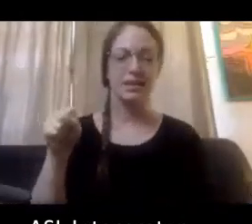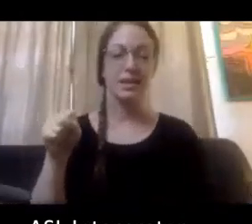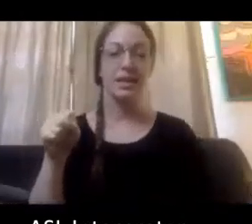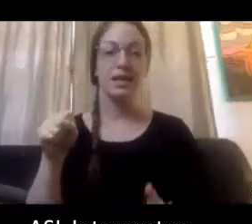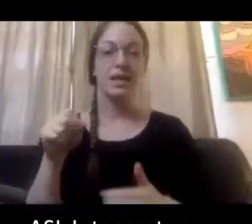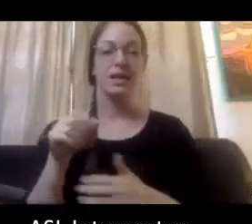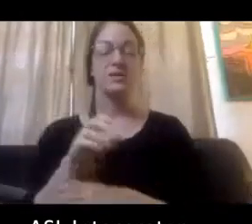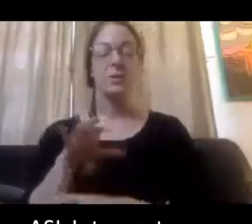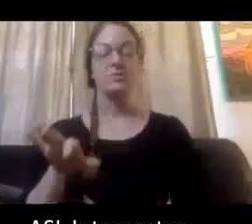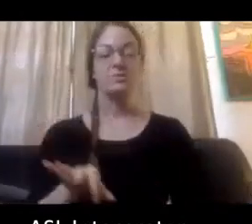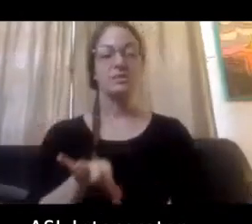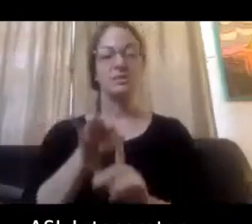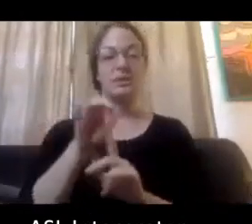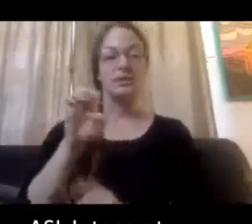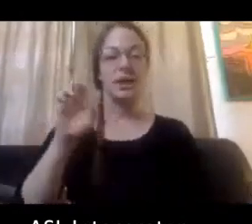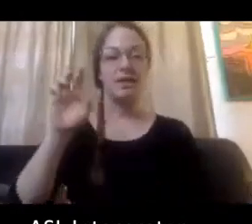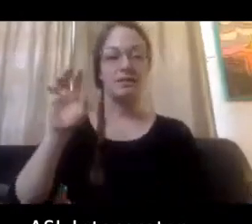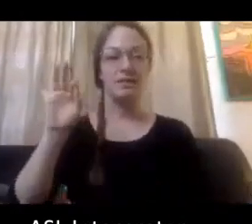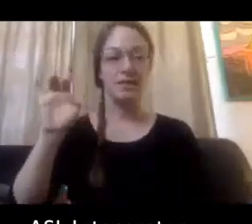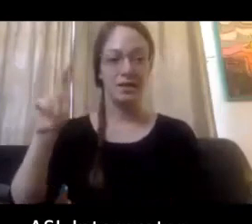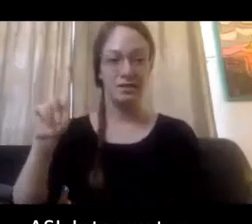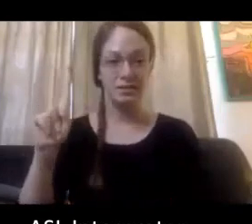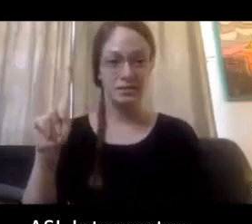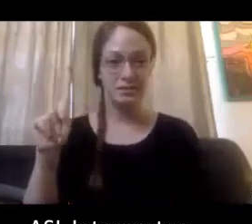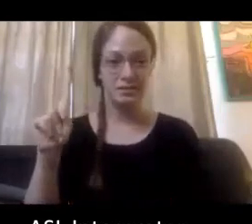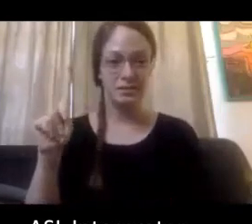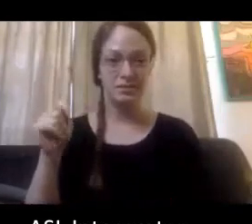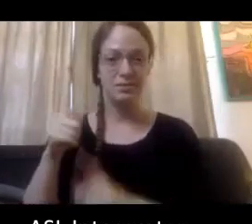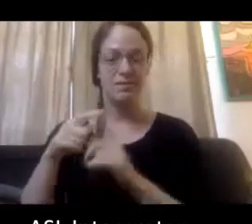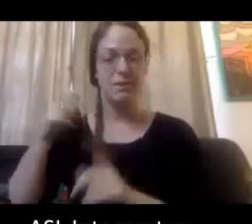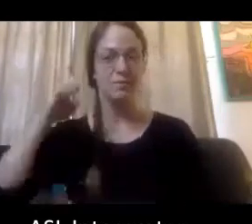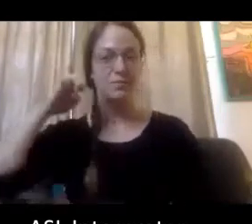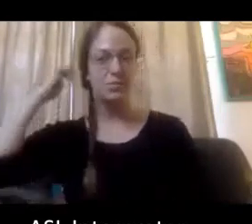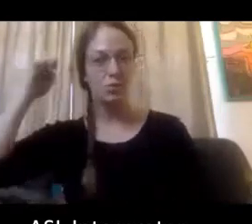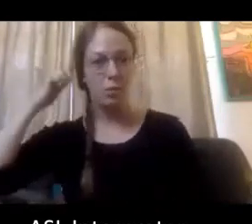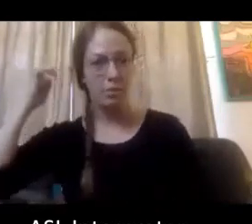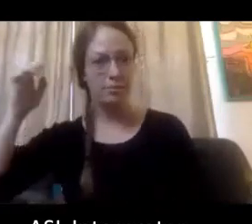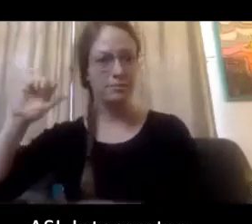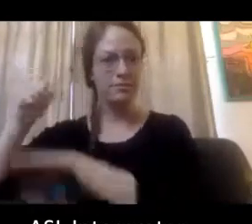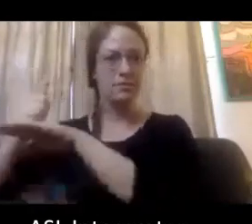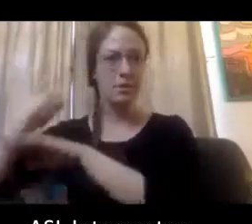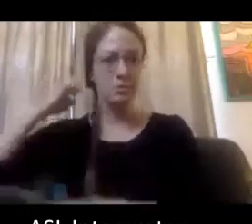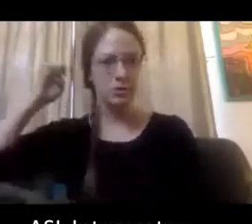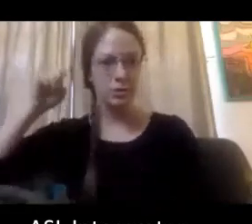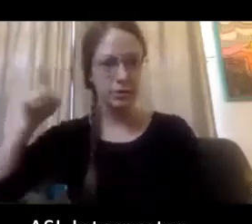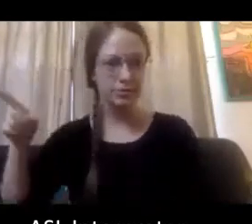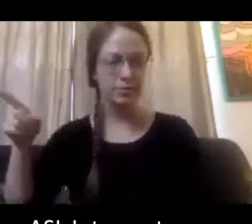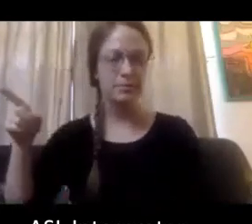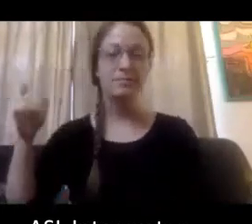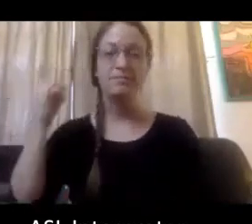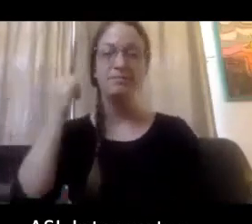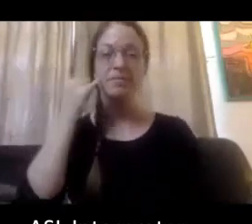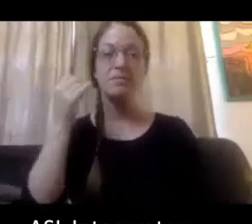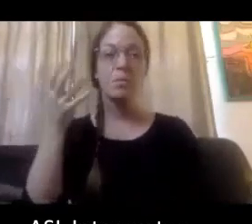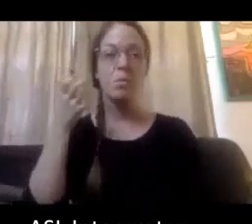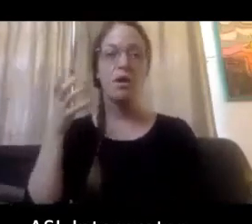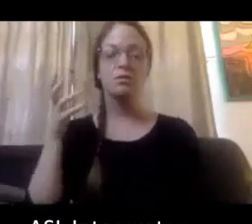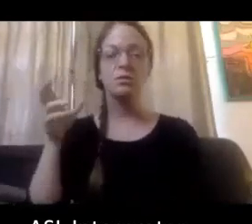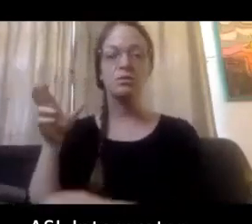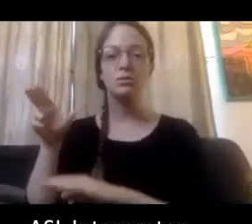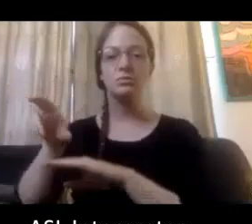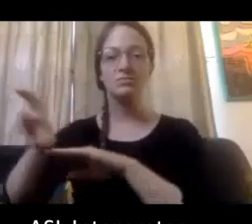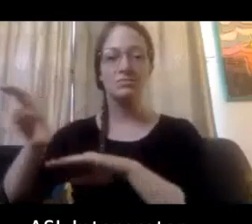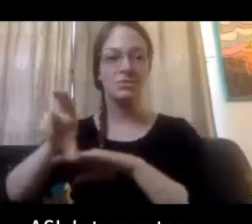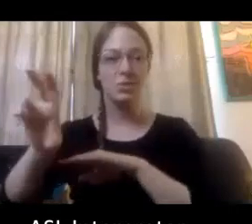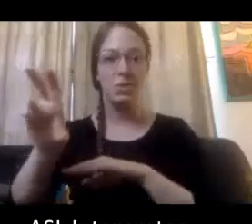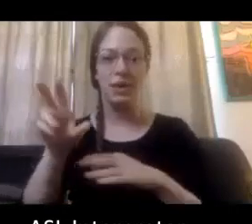another similar foundation out of Europe, I believe. So if you want to donate to either one of those charities, feel free to